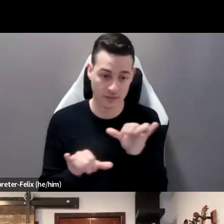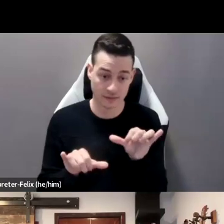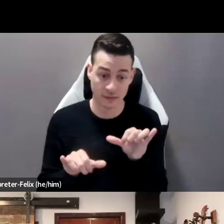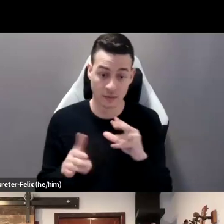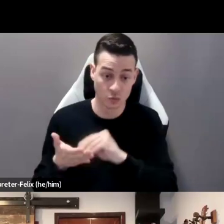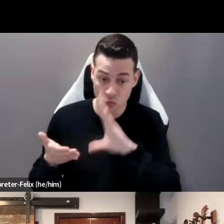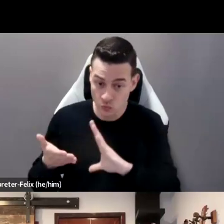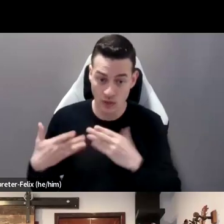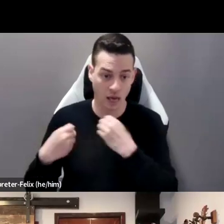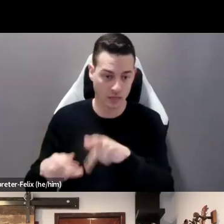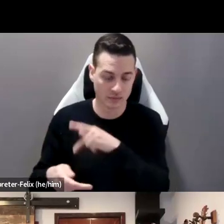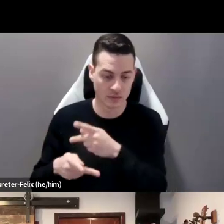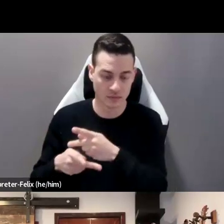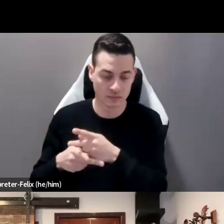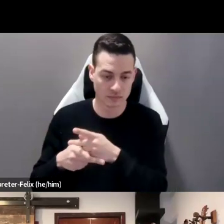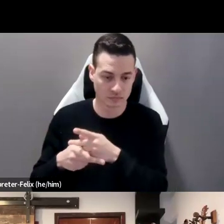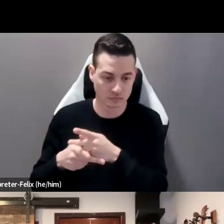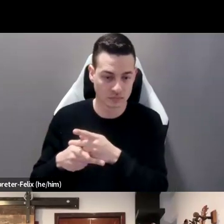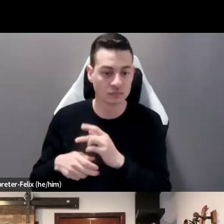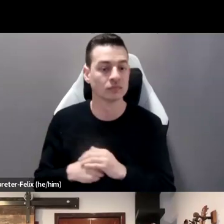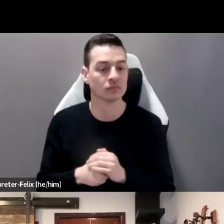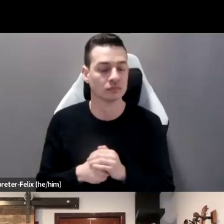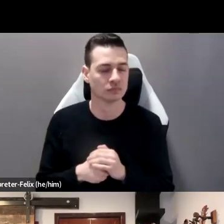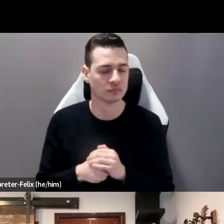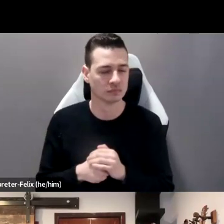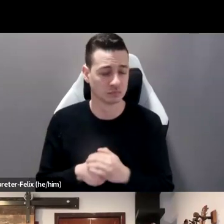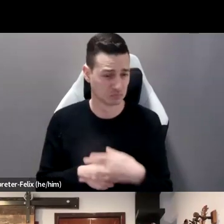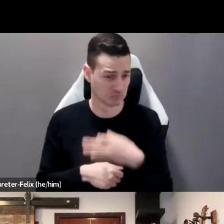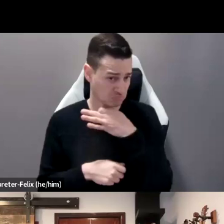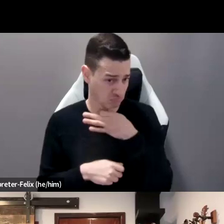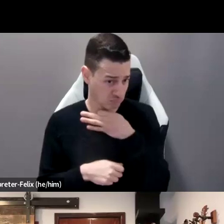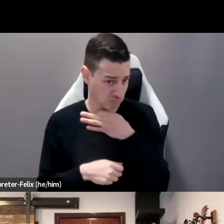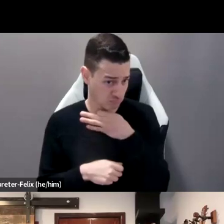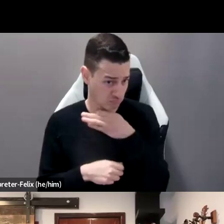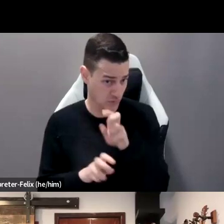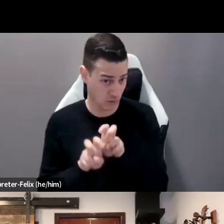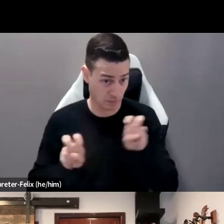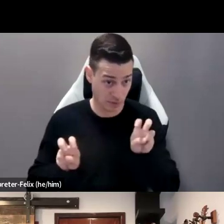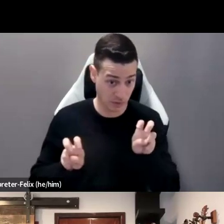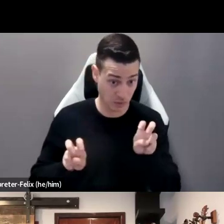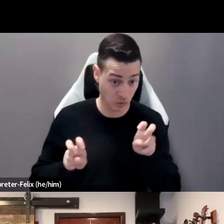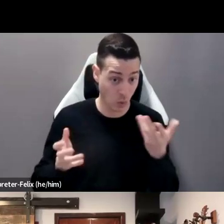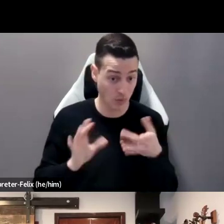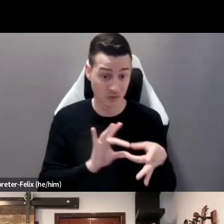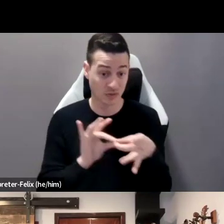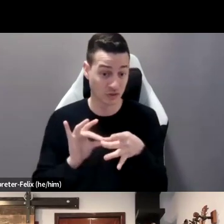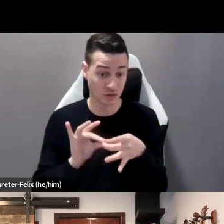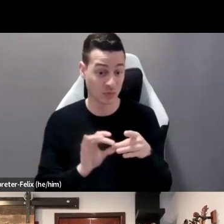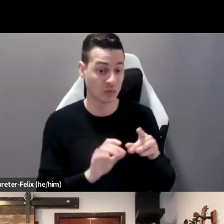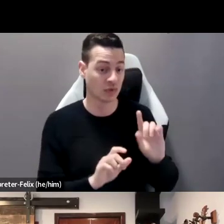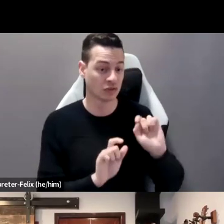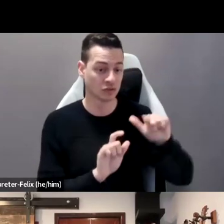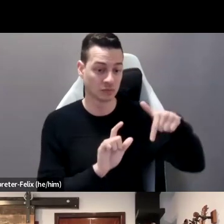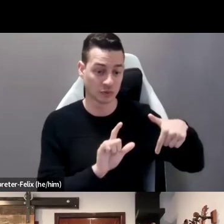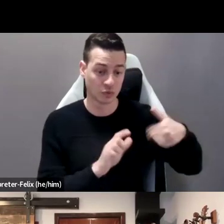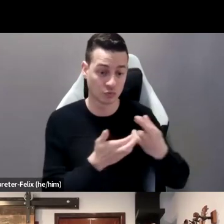curious, the panel has been thinking about this question. What is the relationship between LGBTQ resource centers, which do a